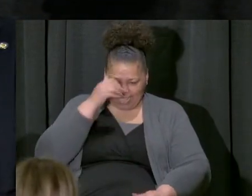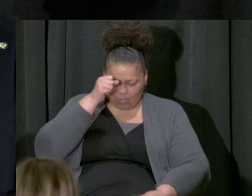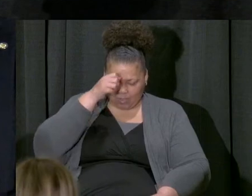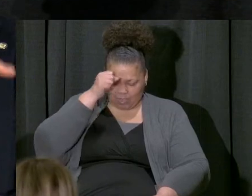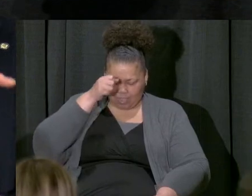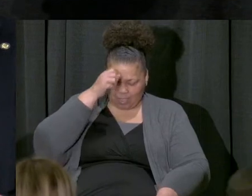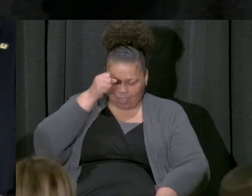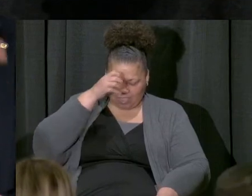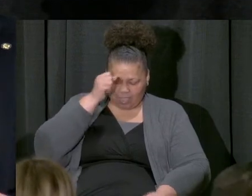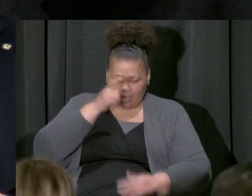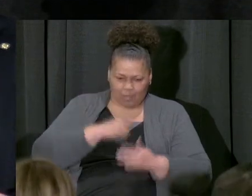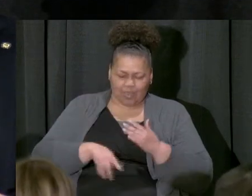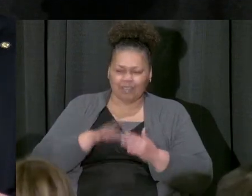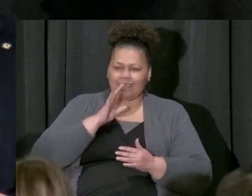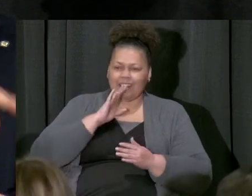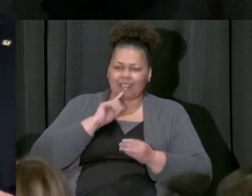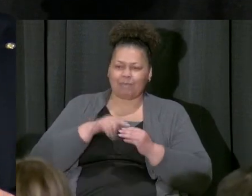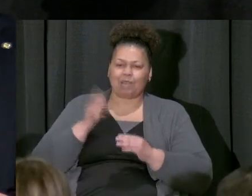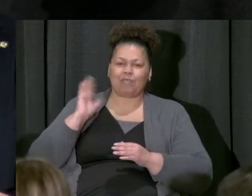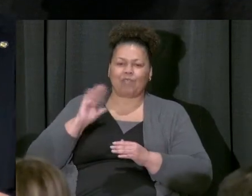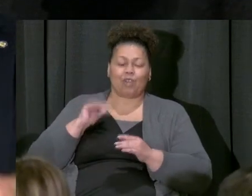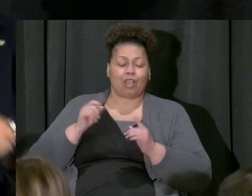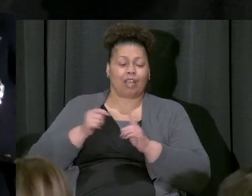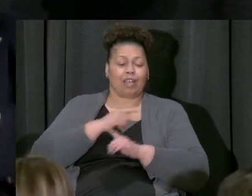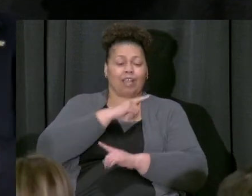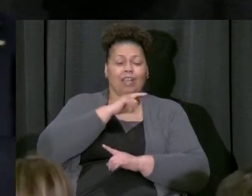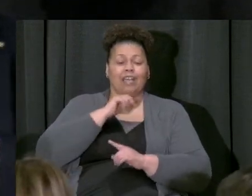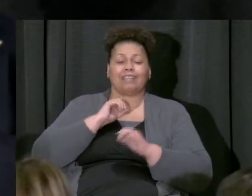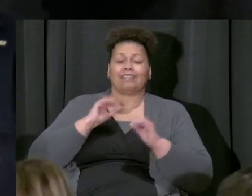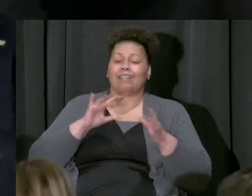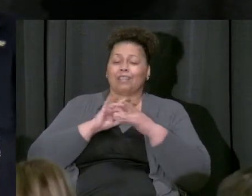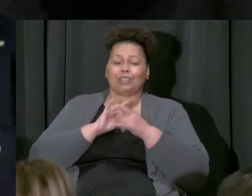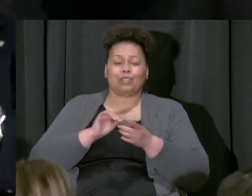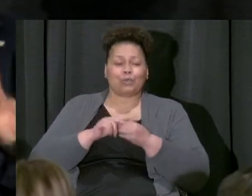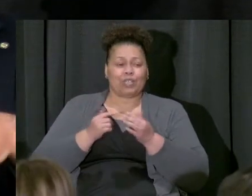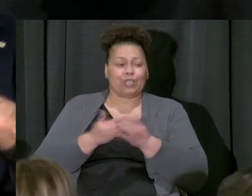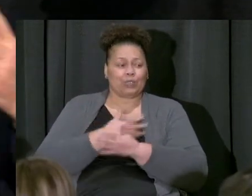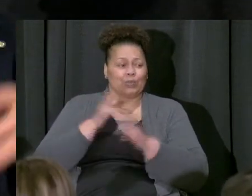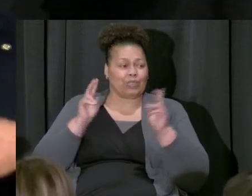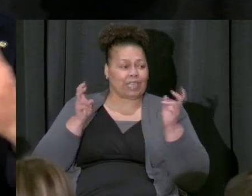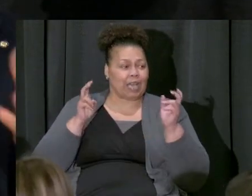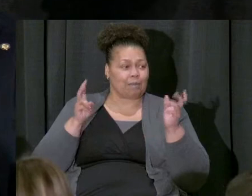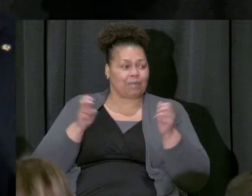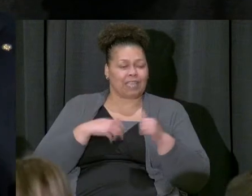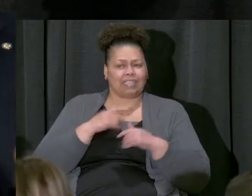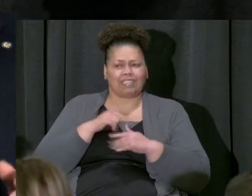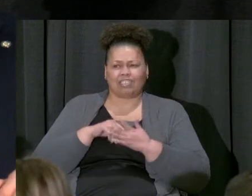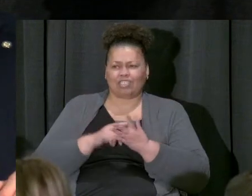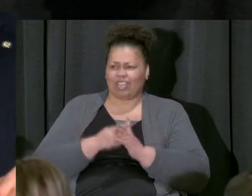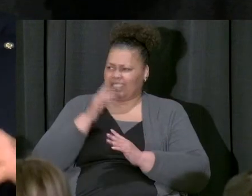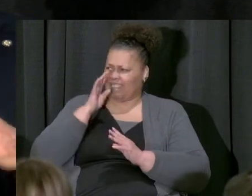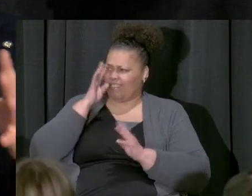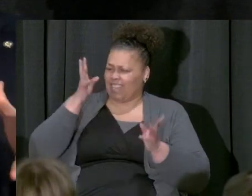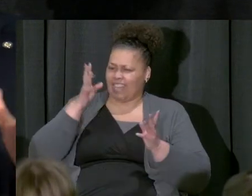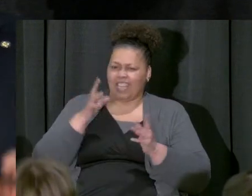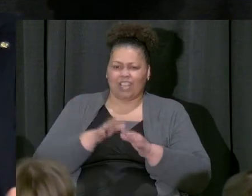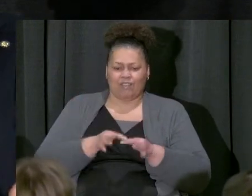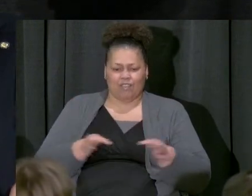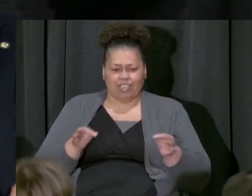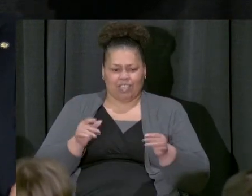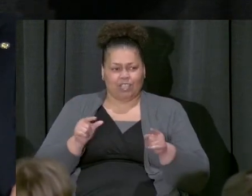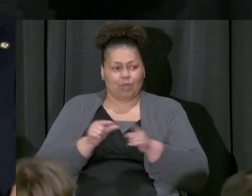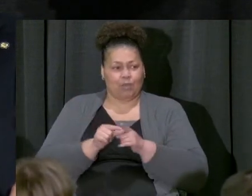what was spoken about previously that has nothing to do with the new topic and starts inventing phrases and words that aren't